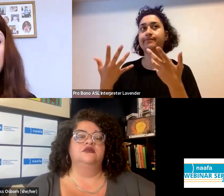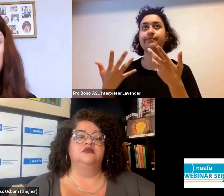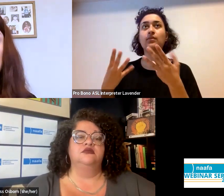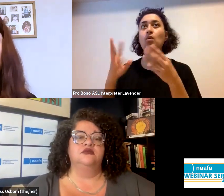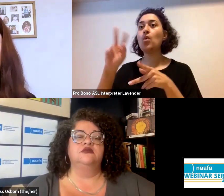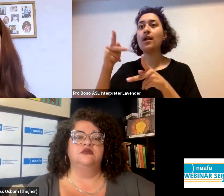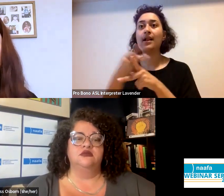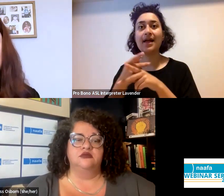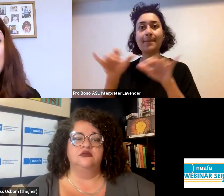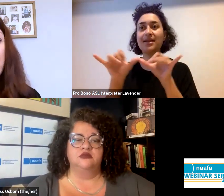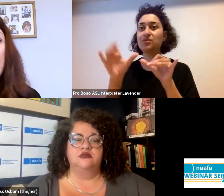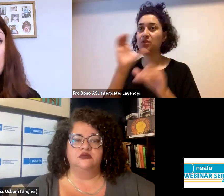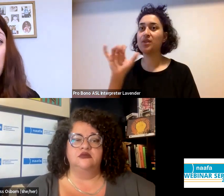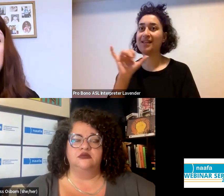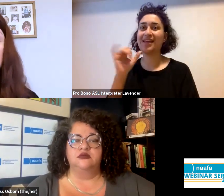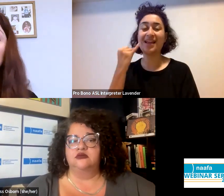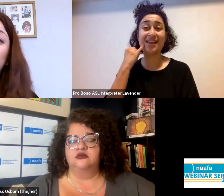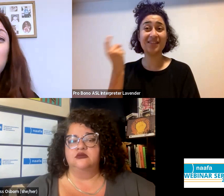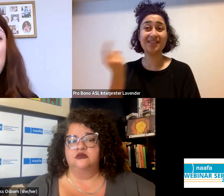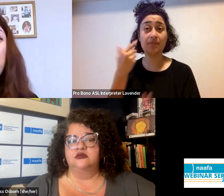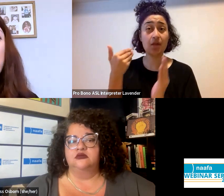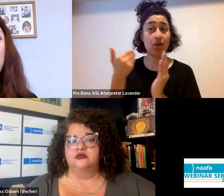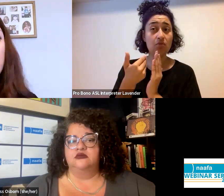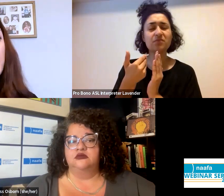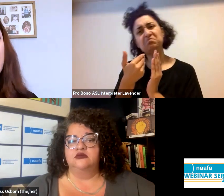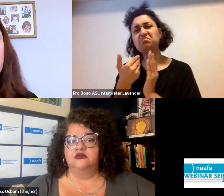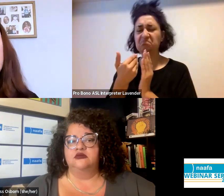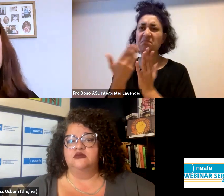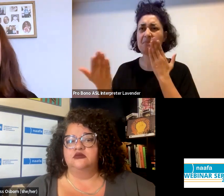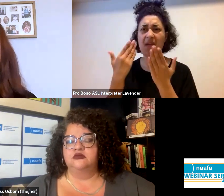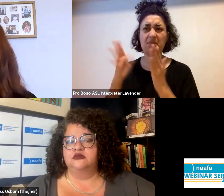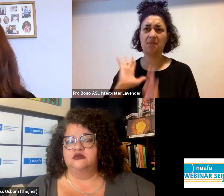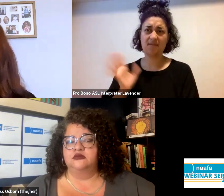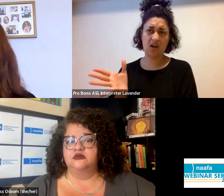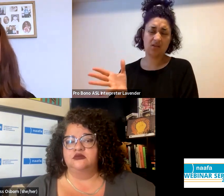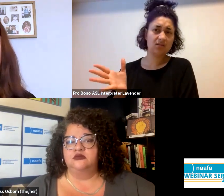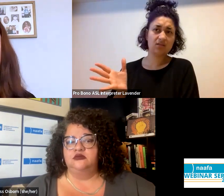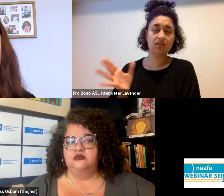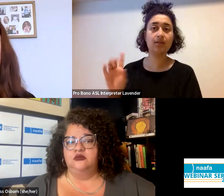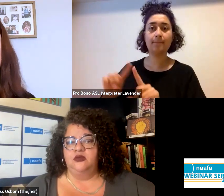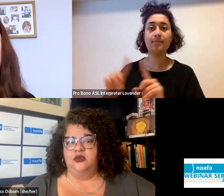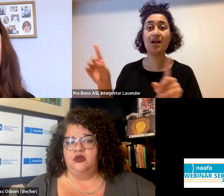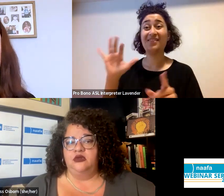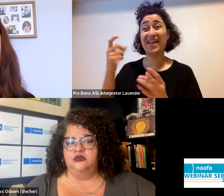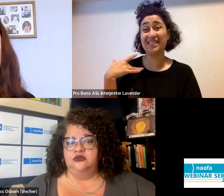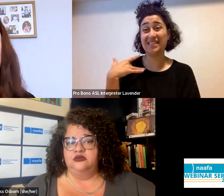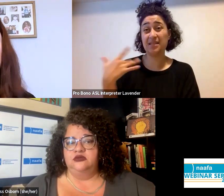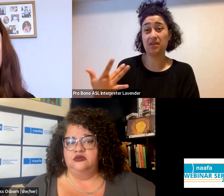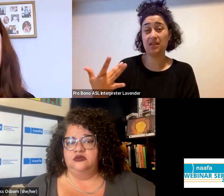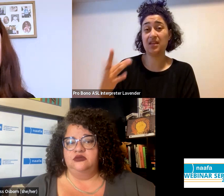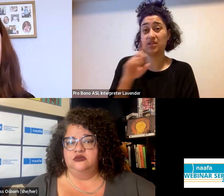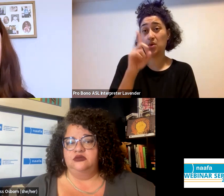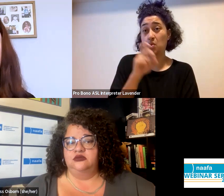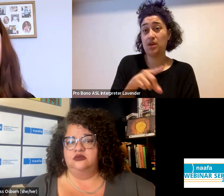kind of measurements we're looking at. If it's something close, maybe able to get away with it, but that usually is a question